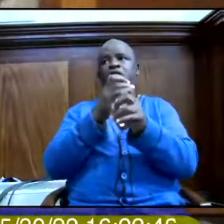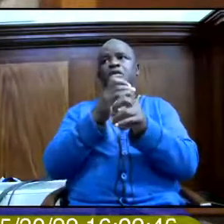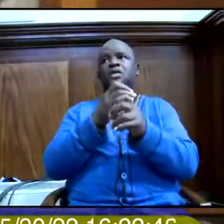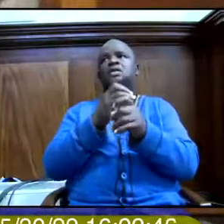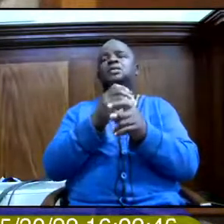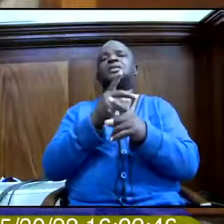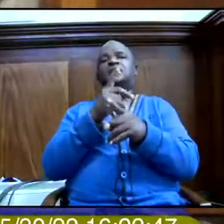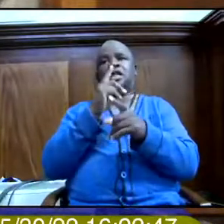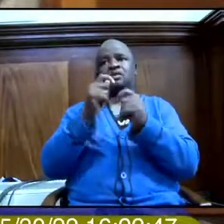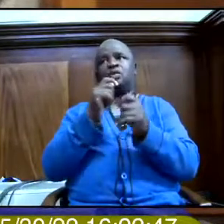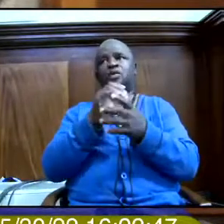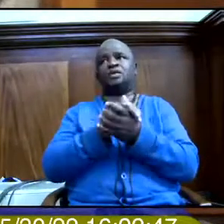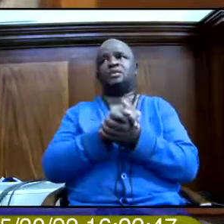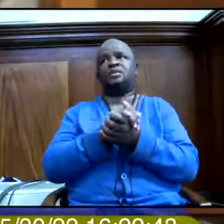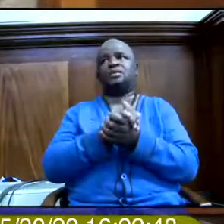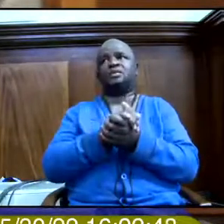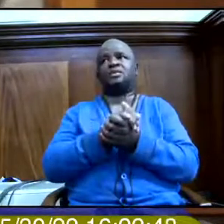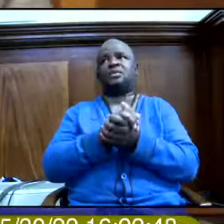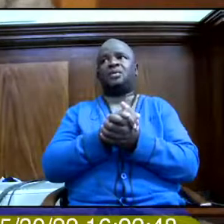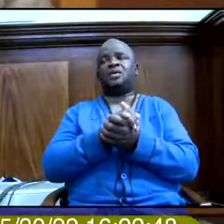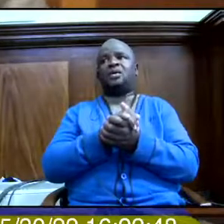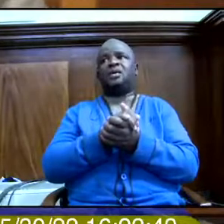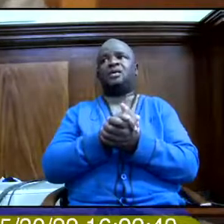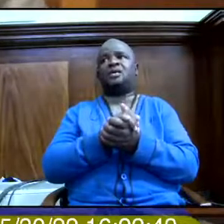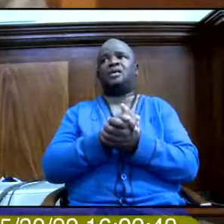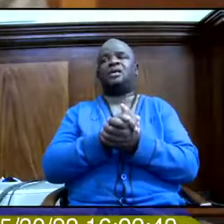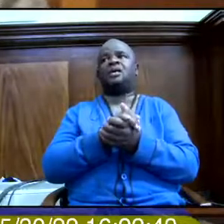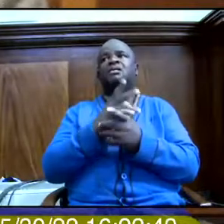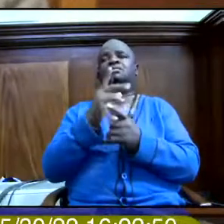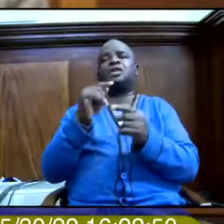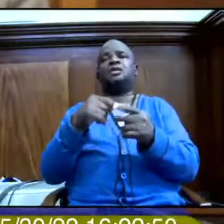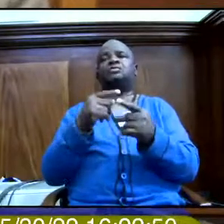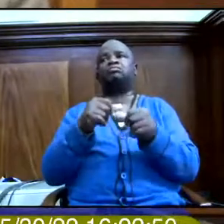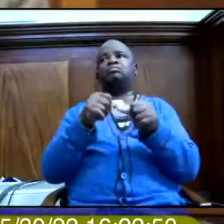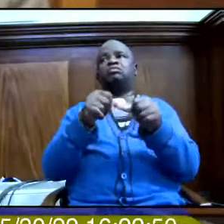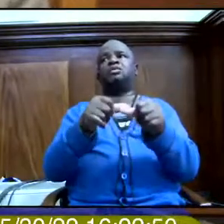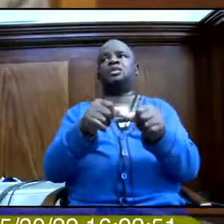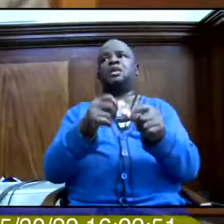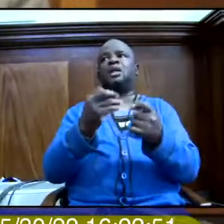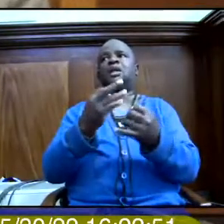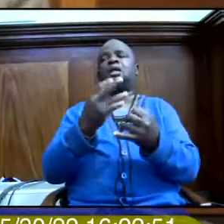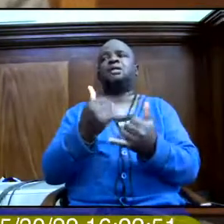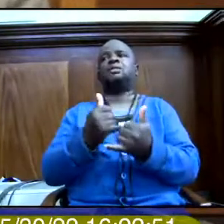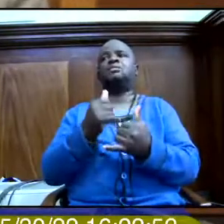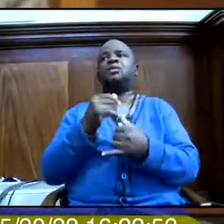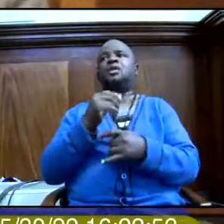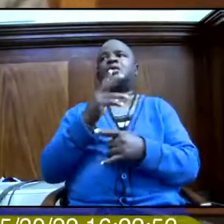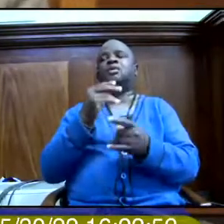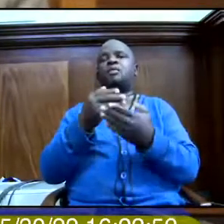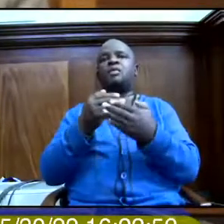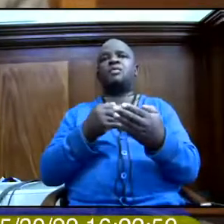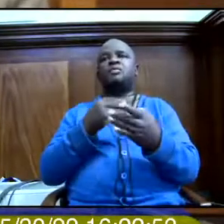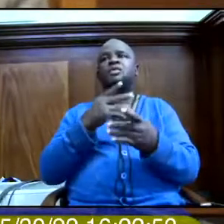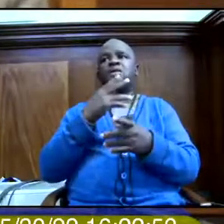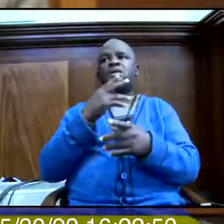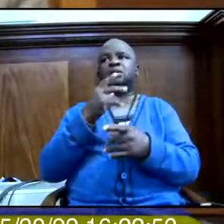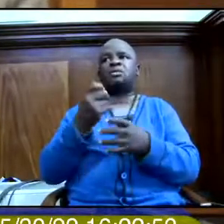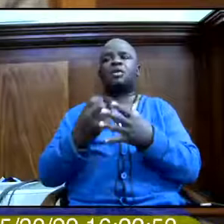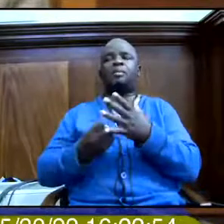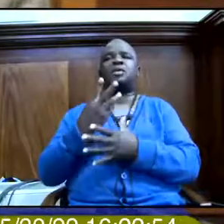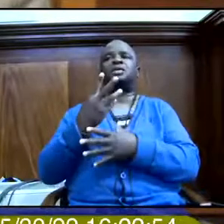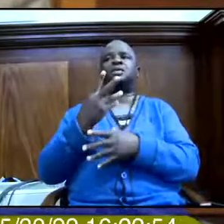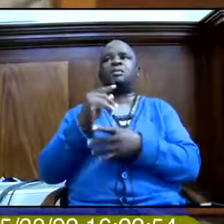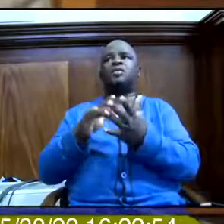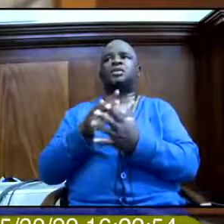the alternative transport so i cannot go any further because of the speakers who came before me they have expressed our